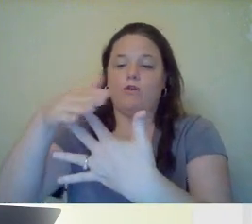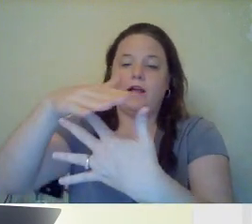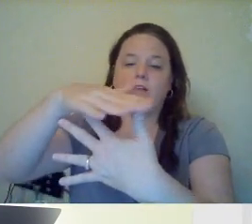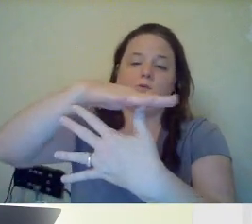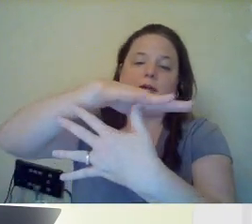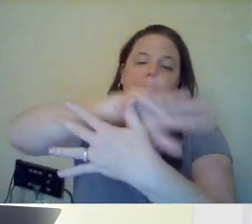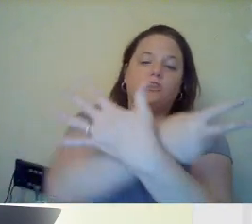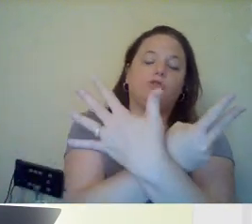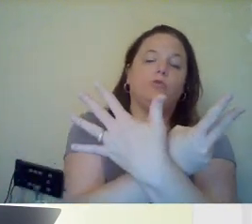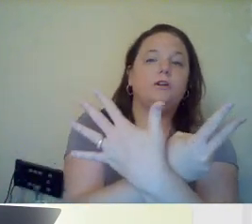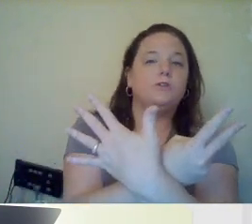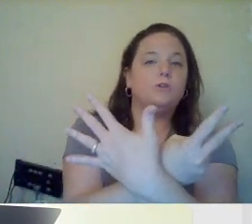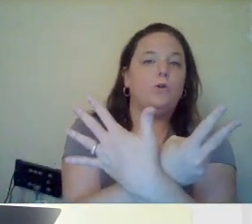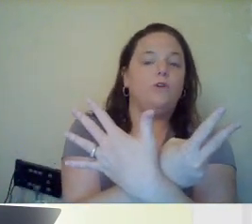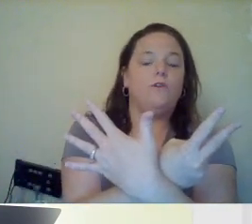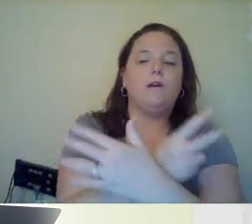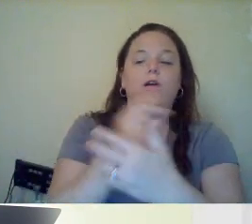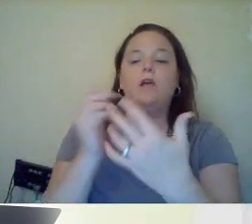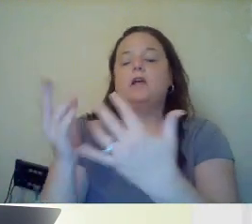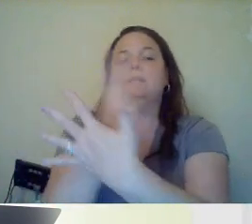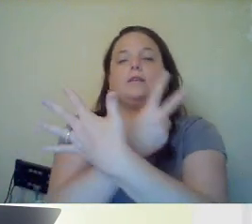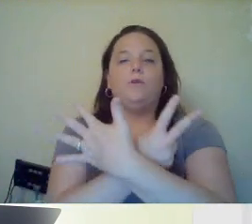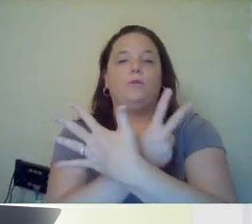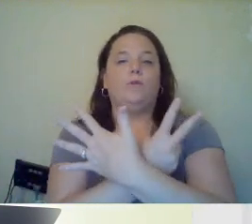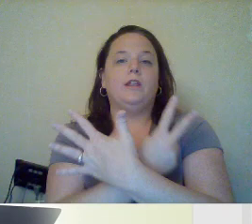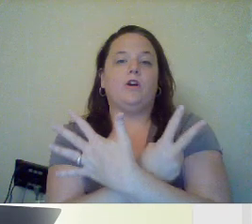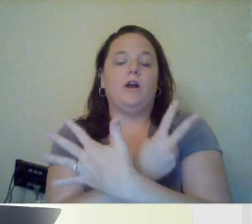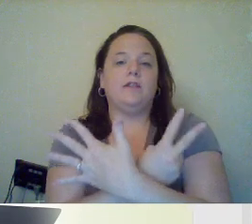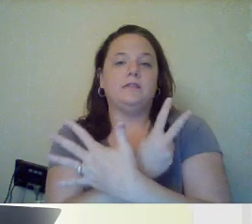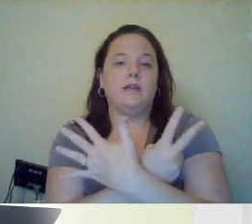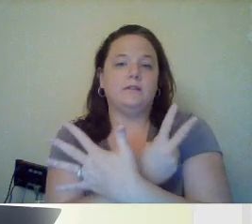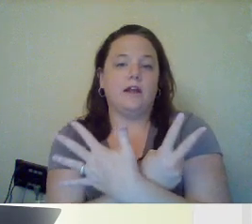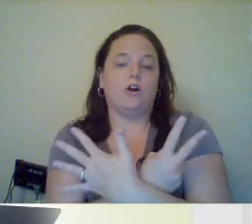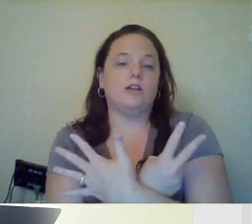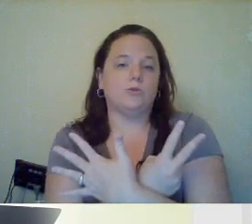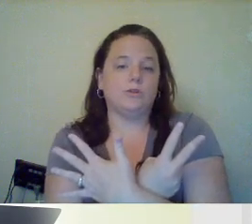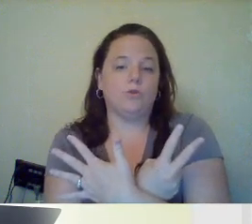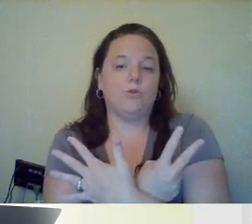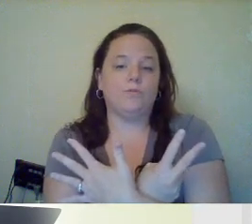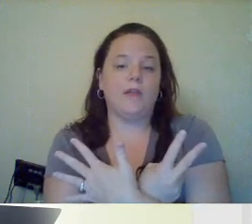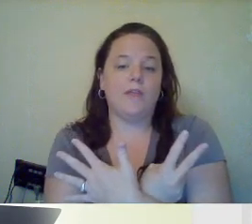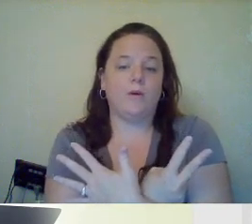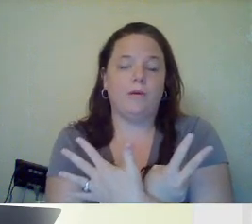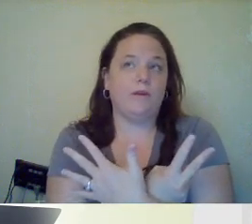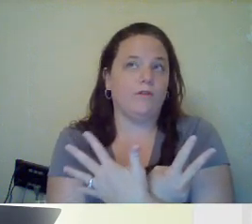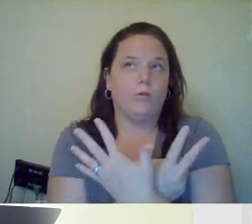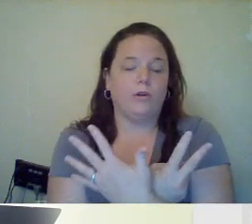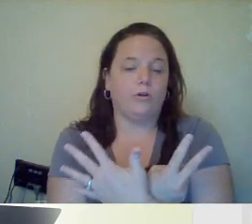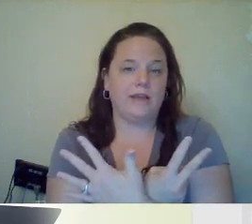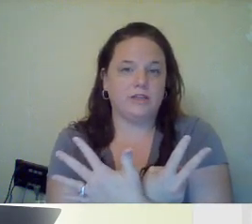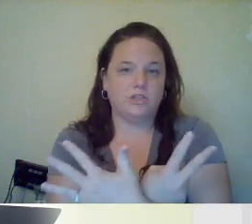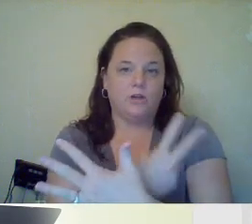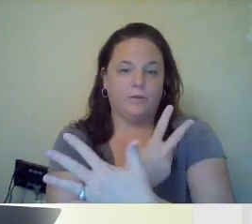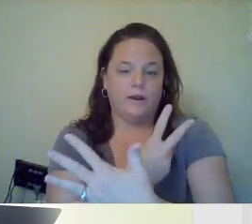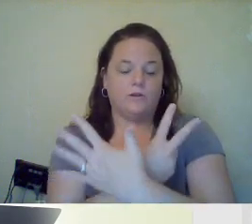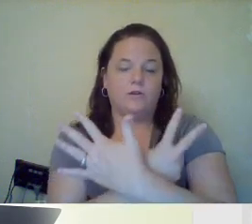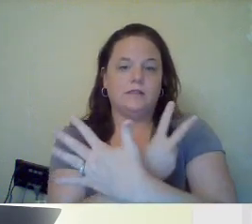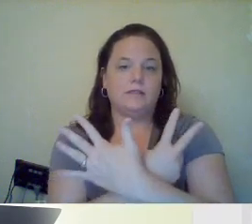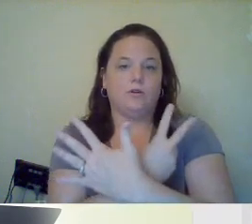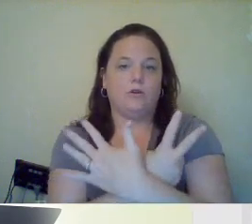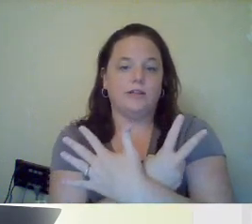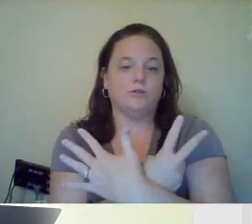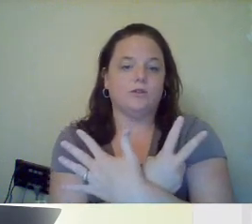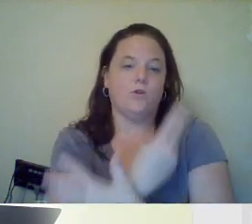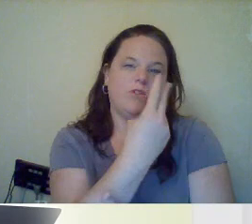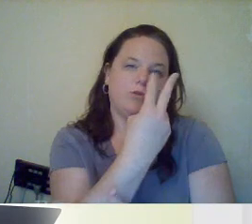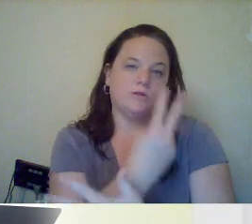you've graduated, there's 2 more years of school over here. So we're looking at, this is how you sign graduate school. And that would be even if you're working on a PhD or whatever. It's